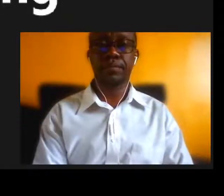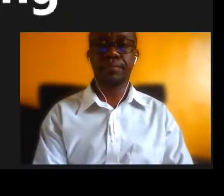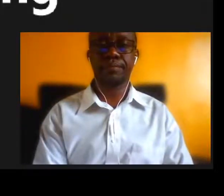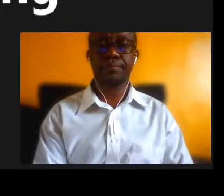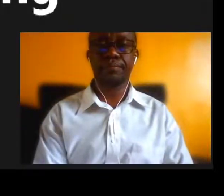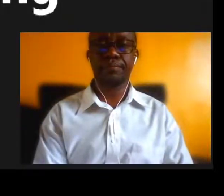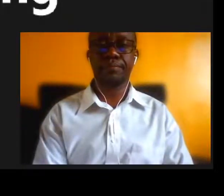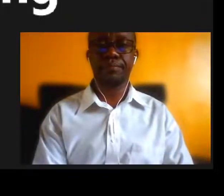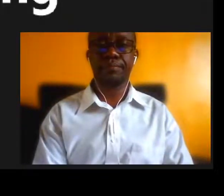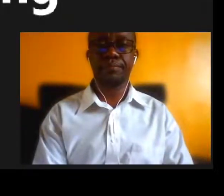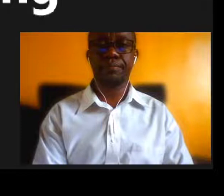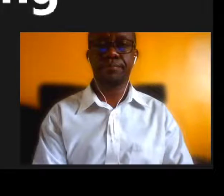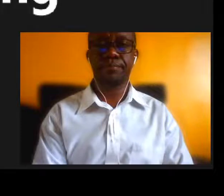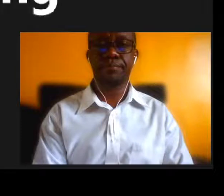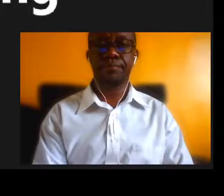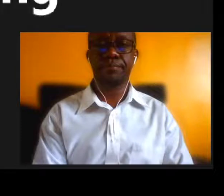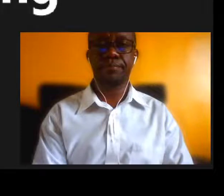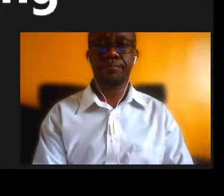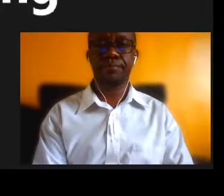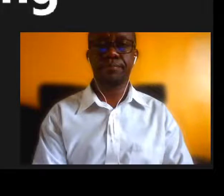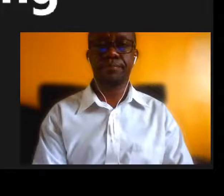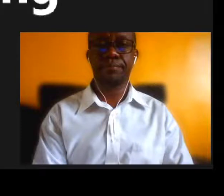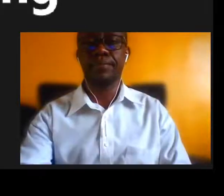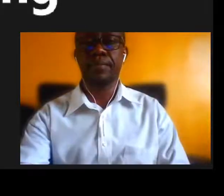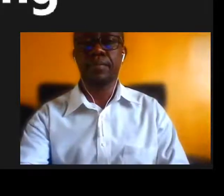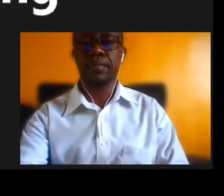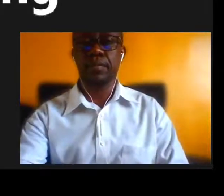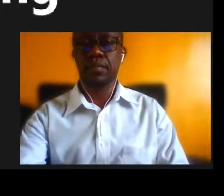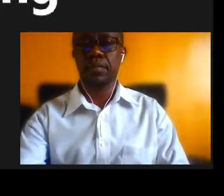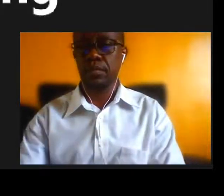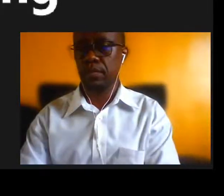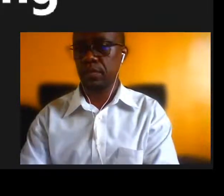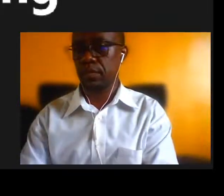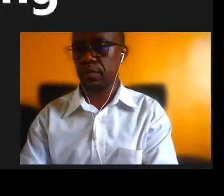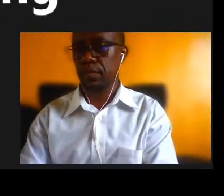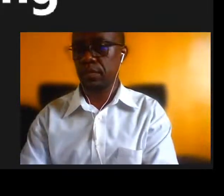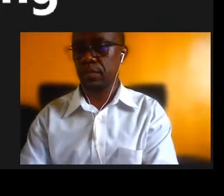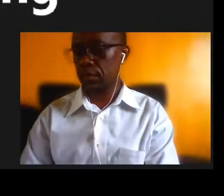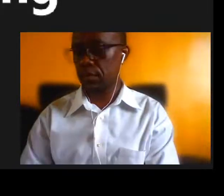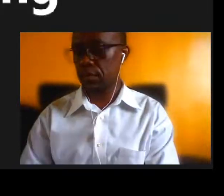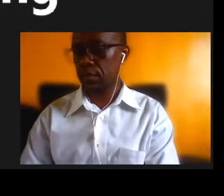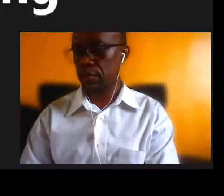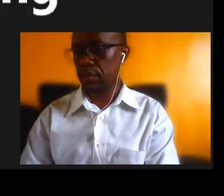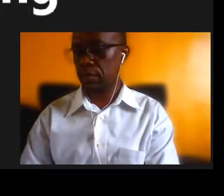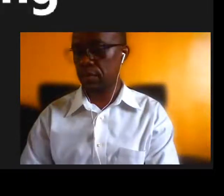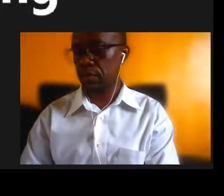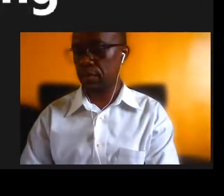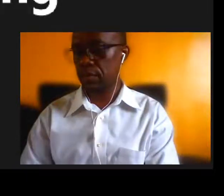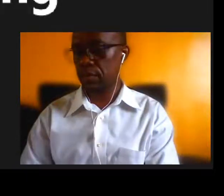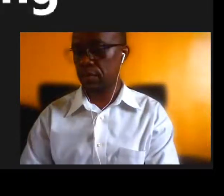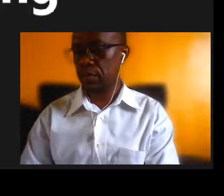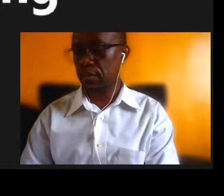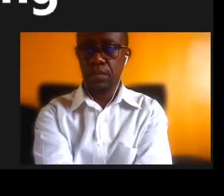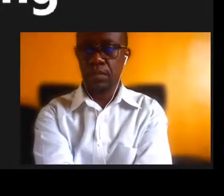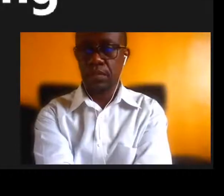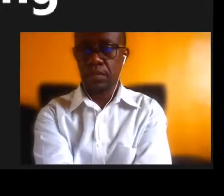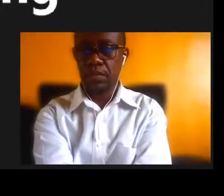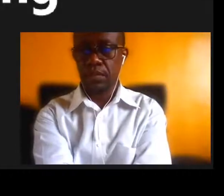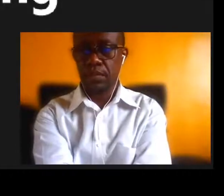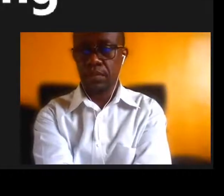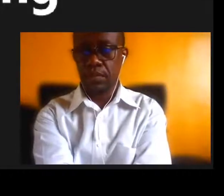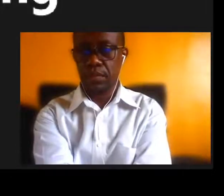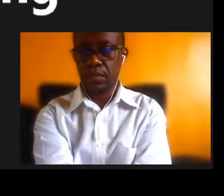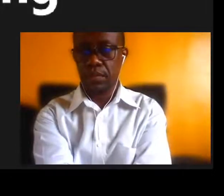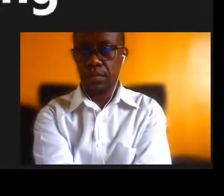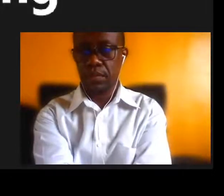Zoom registration is not available in Sudan. But nevertheless, they did want to share their